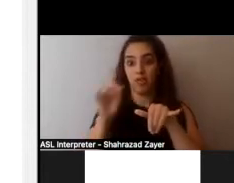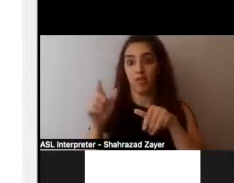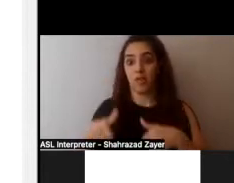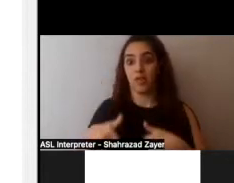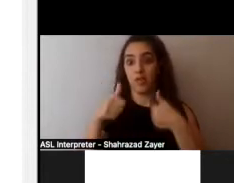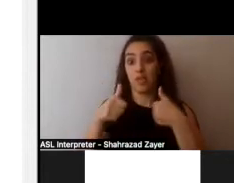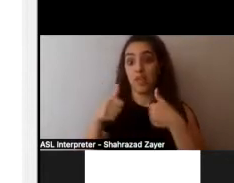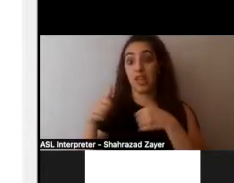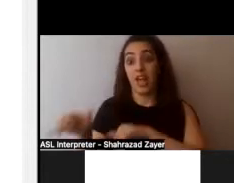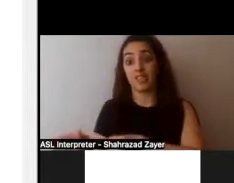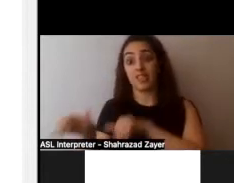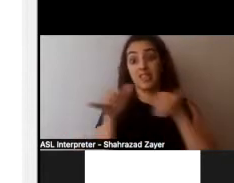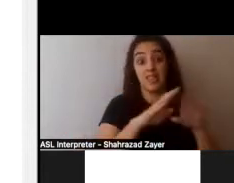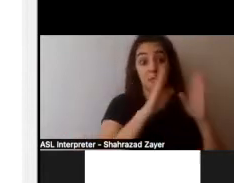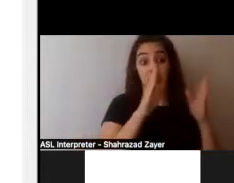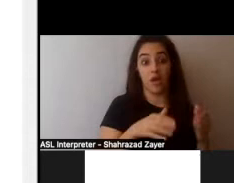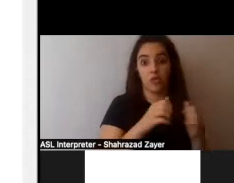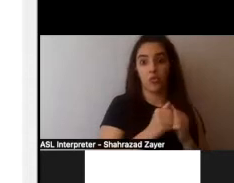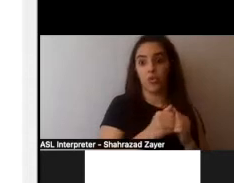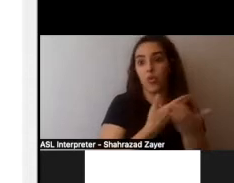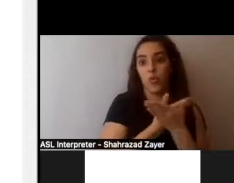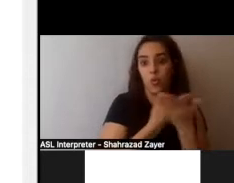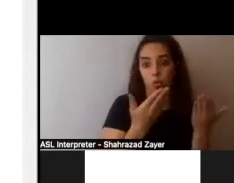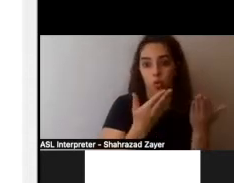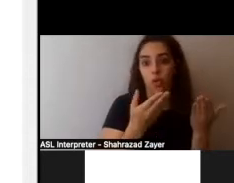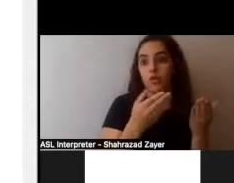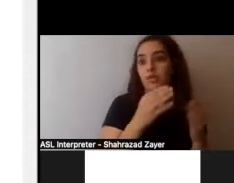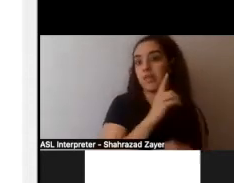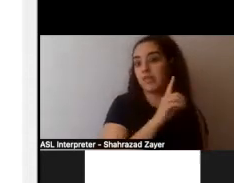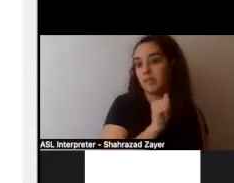disability. It just costs a lot more, 28%.